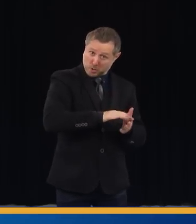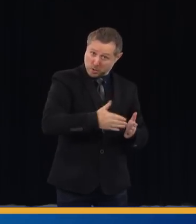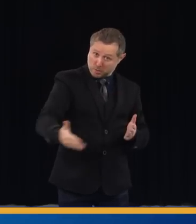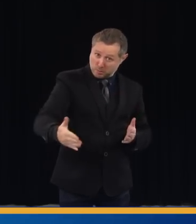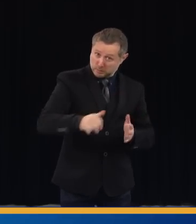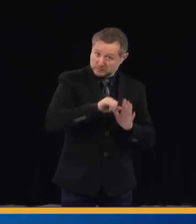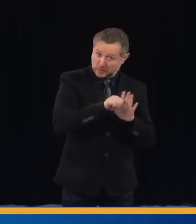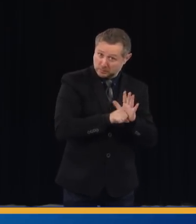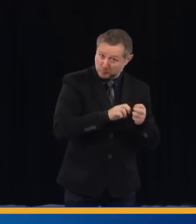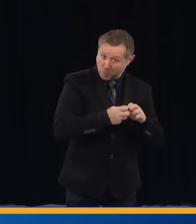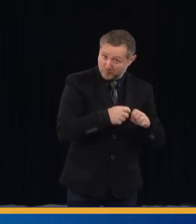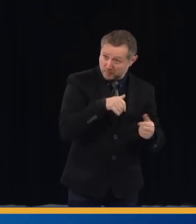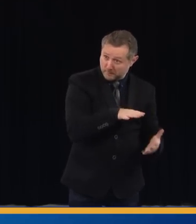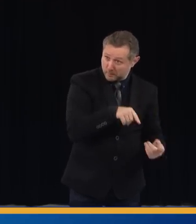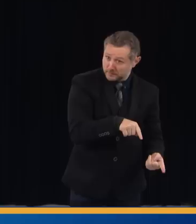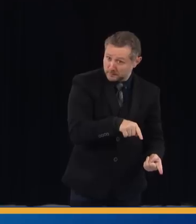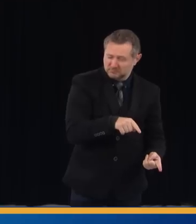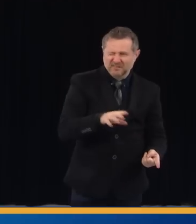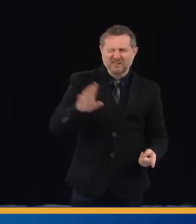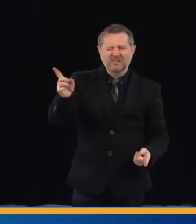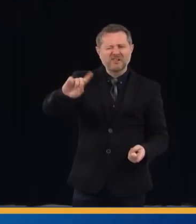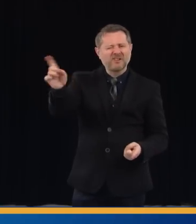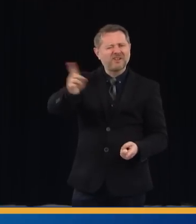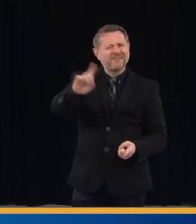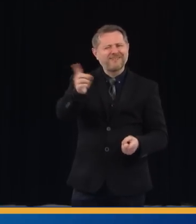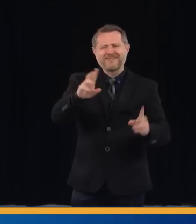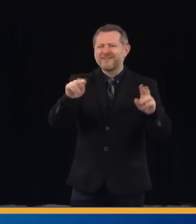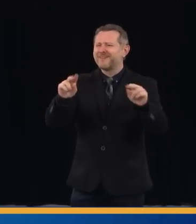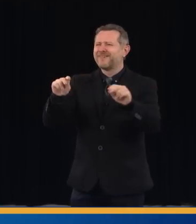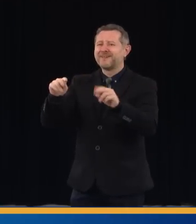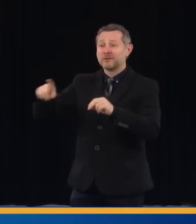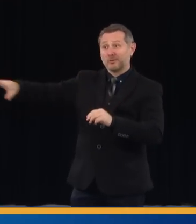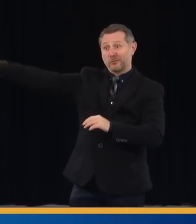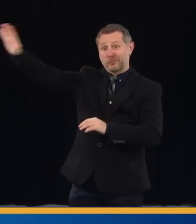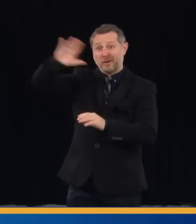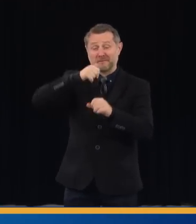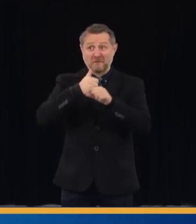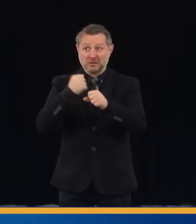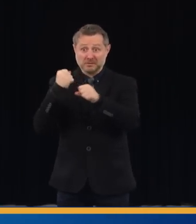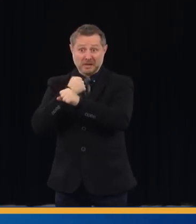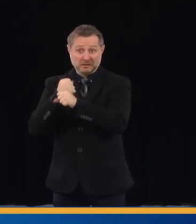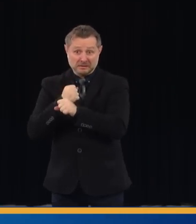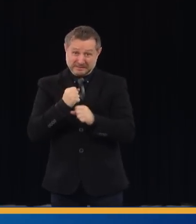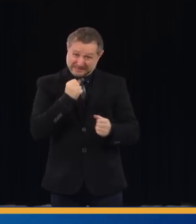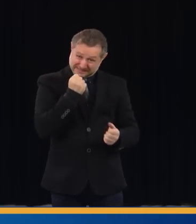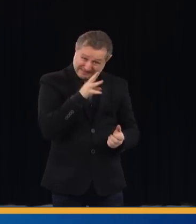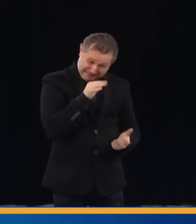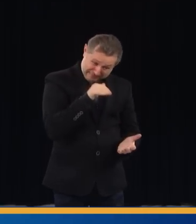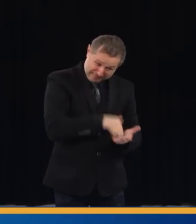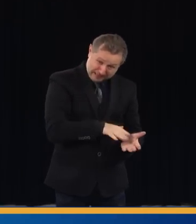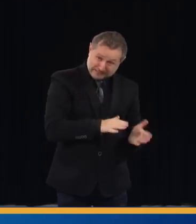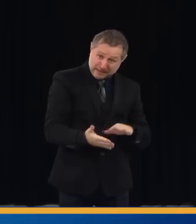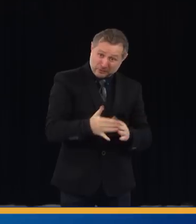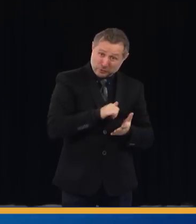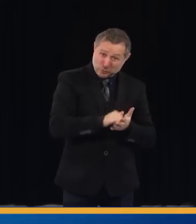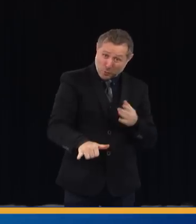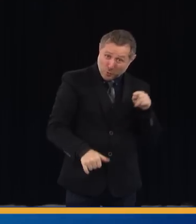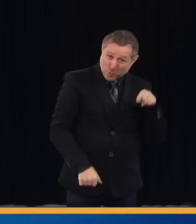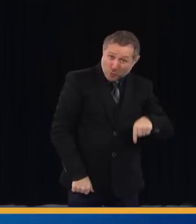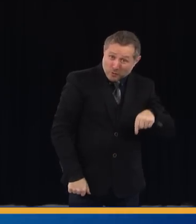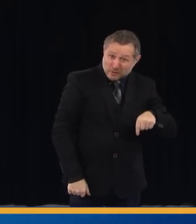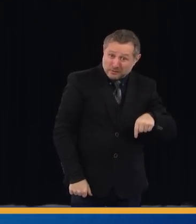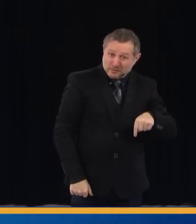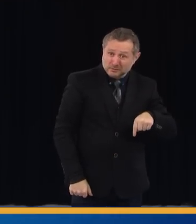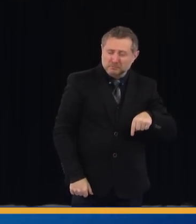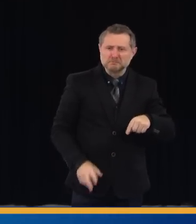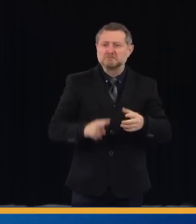If you believe these numbers, 16,000 deaths in New York, that means you're going to